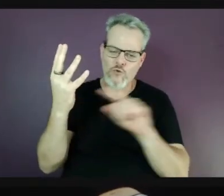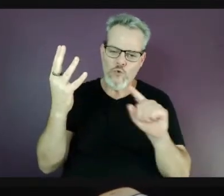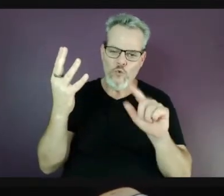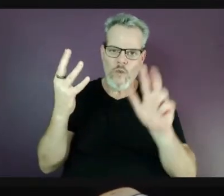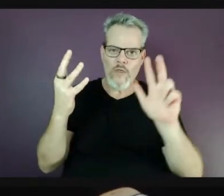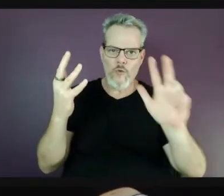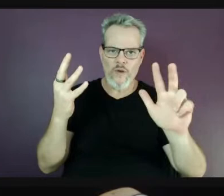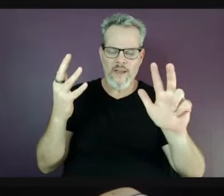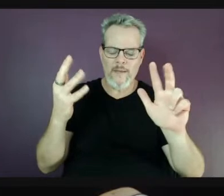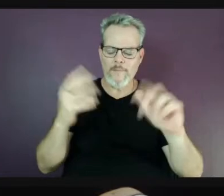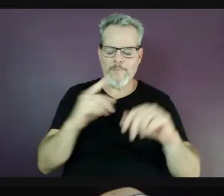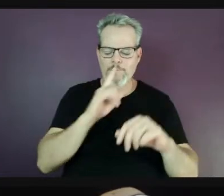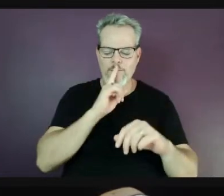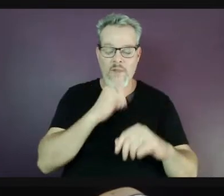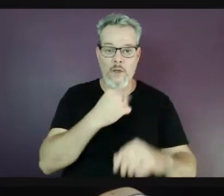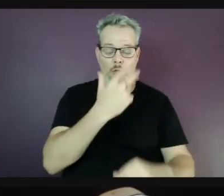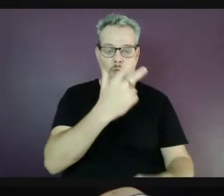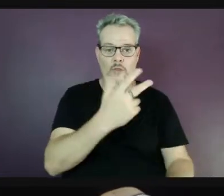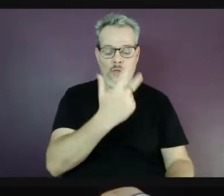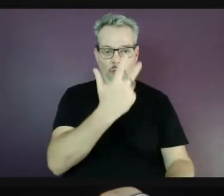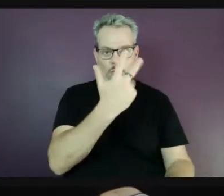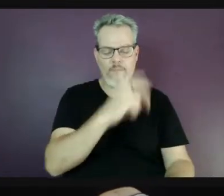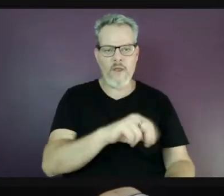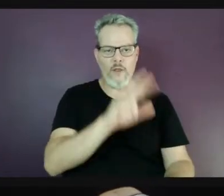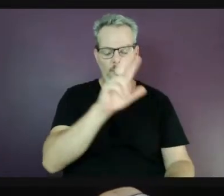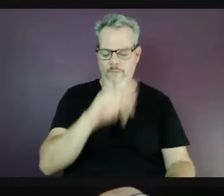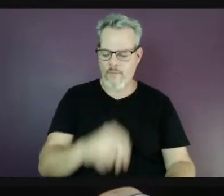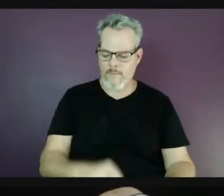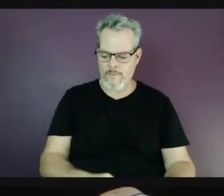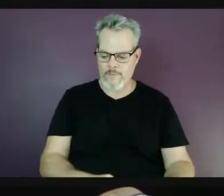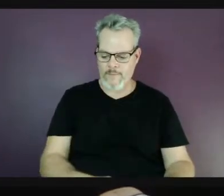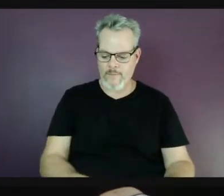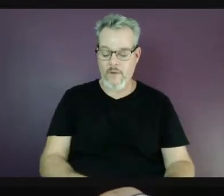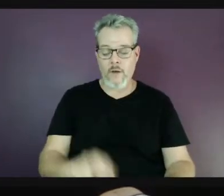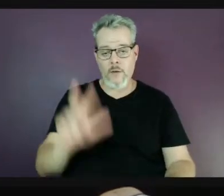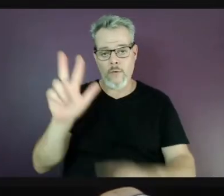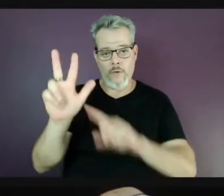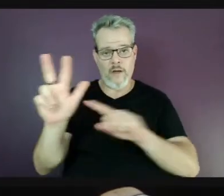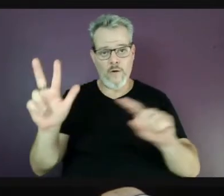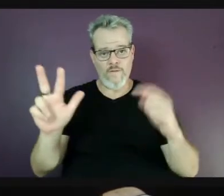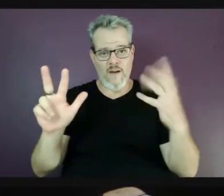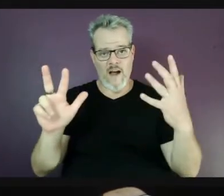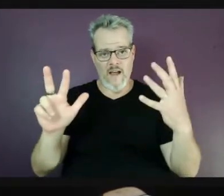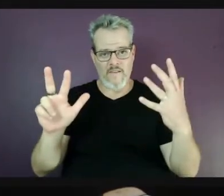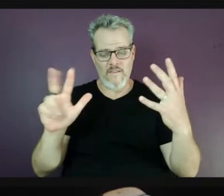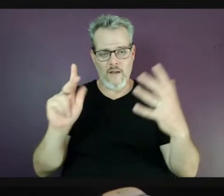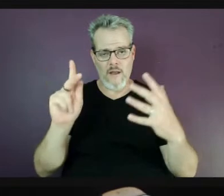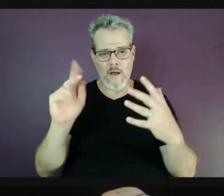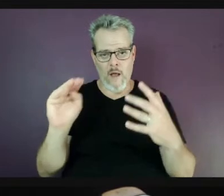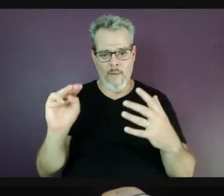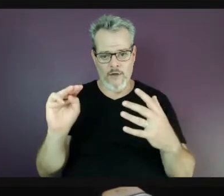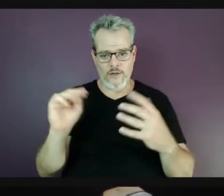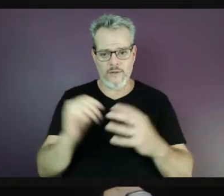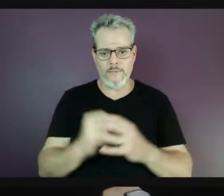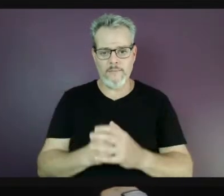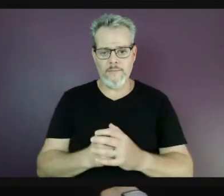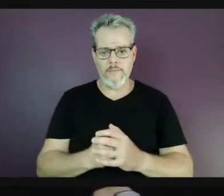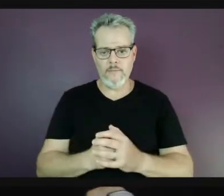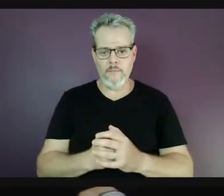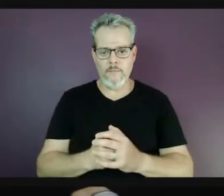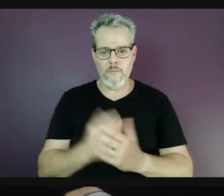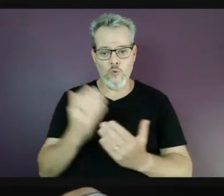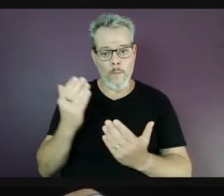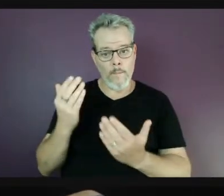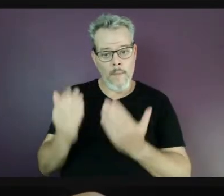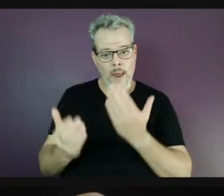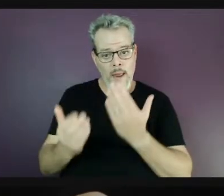here, like off to the side of the South Caldera, and up as shallow as somewhere in here or so. So maybe if